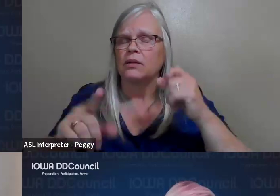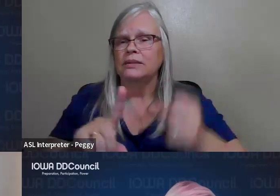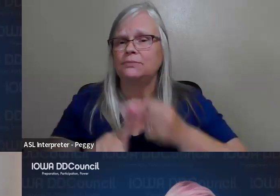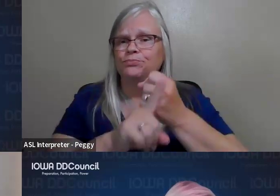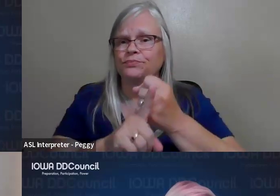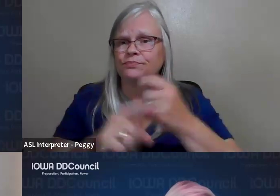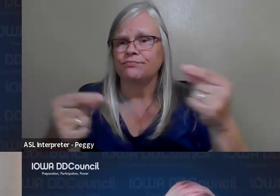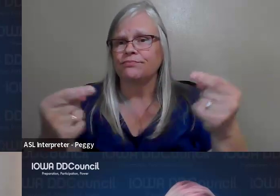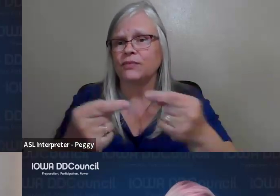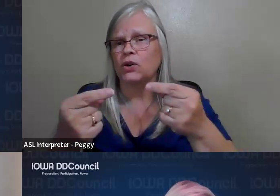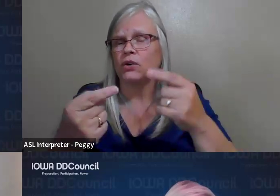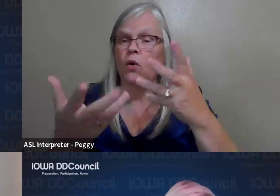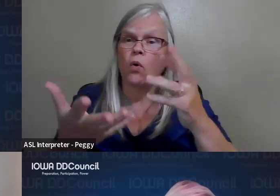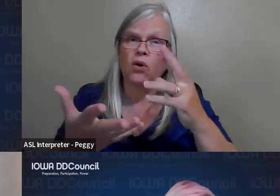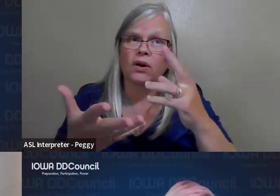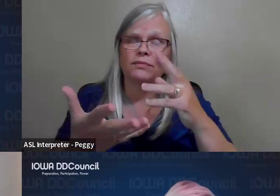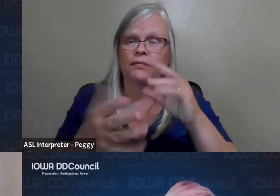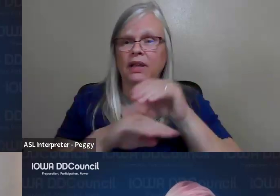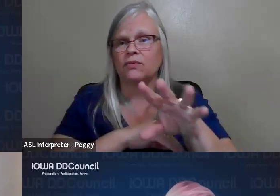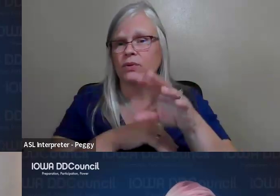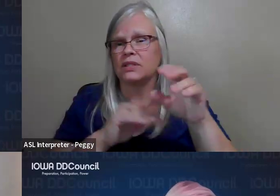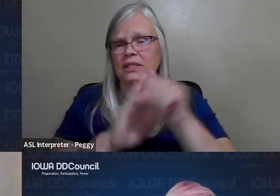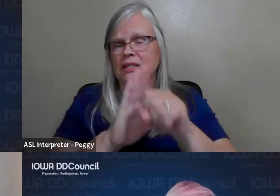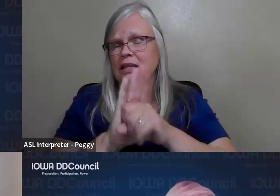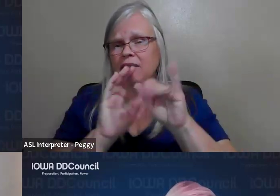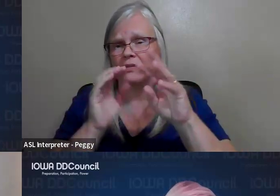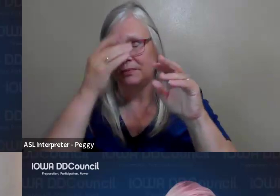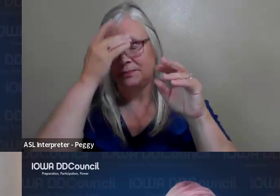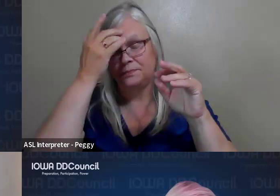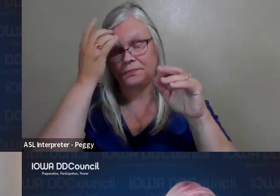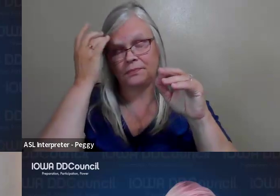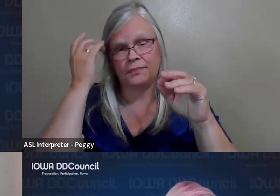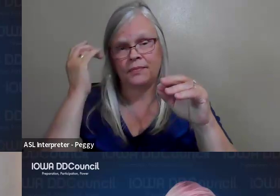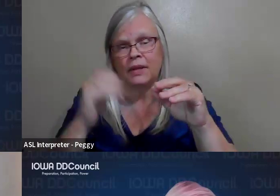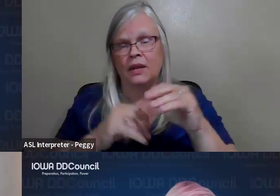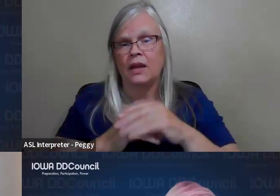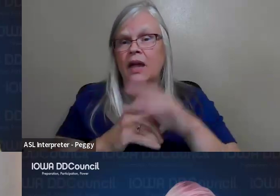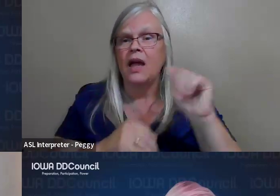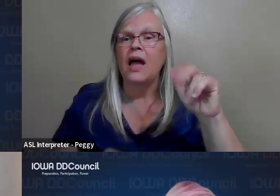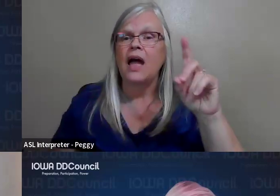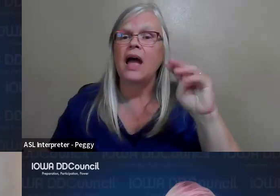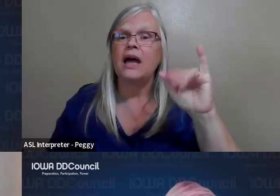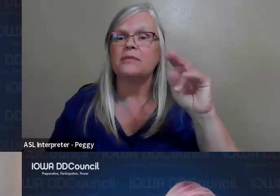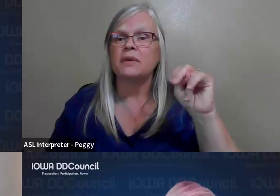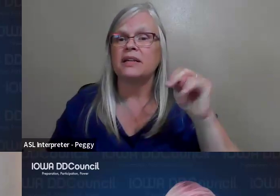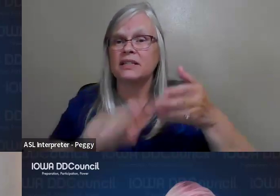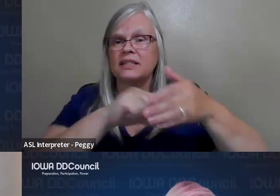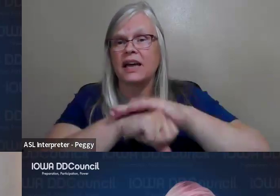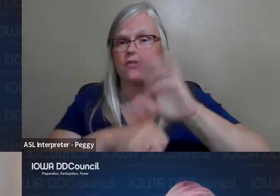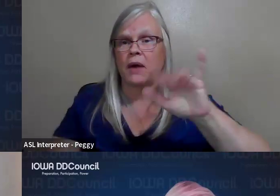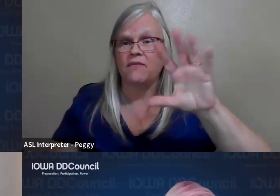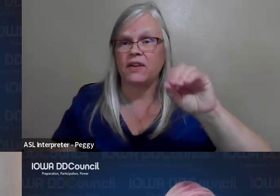that they talked about is SNAP. Right now, their admin is covered 50% by the